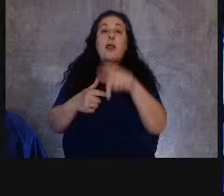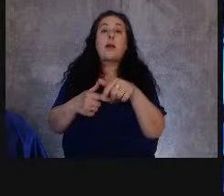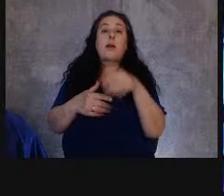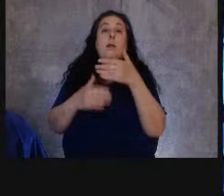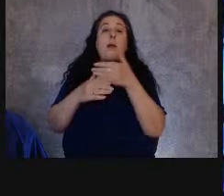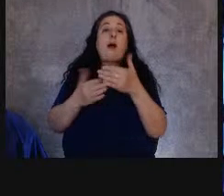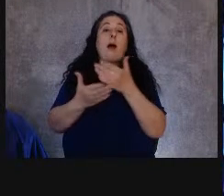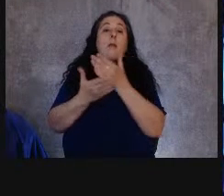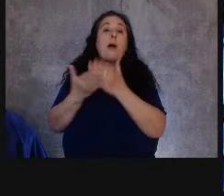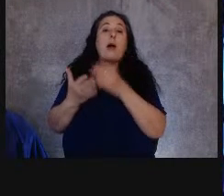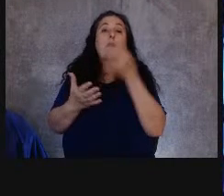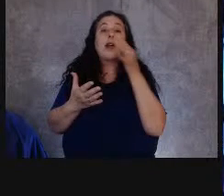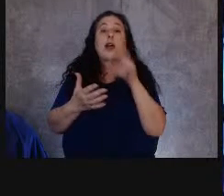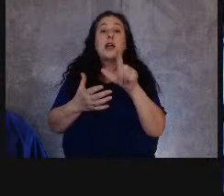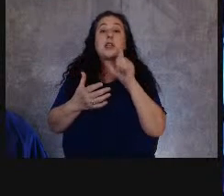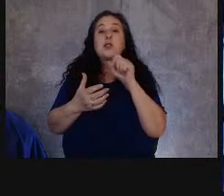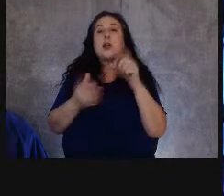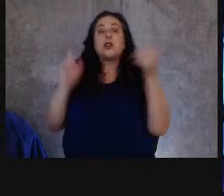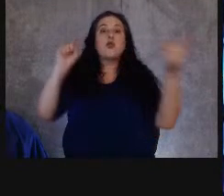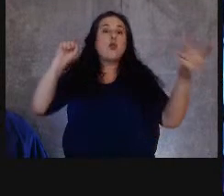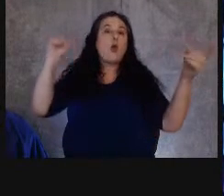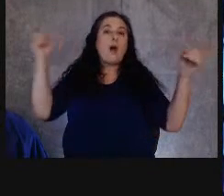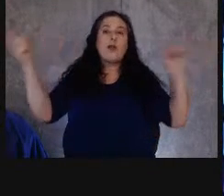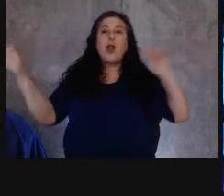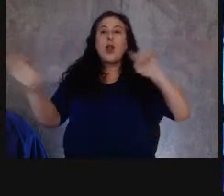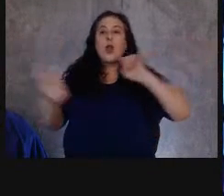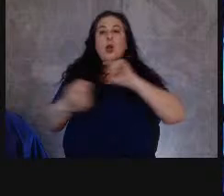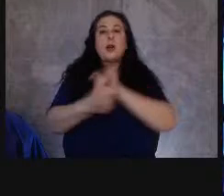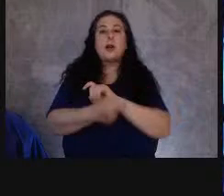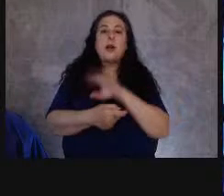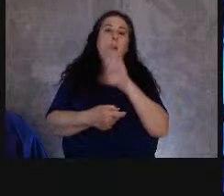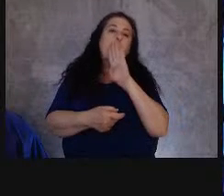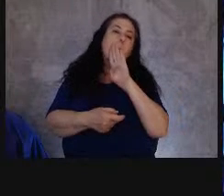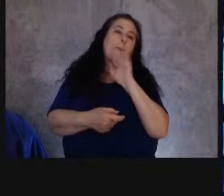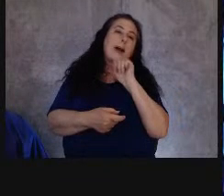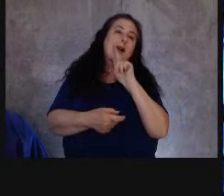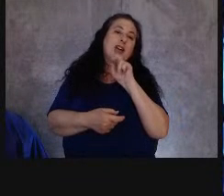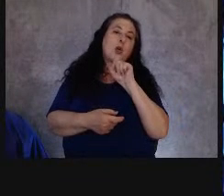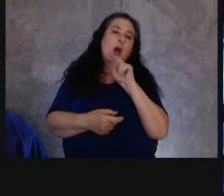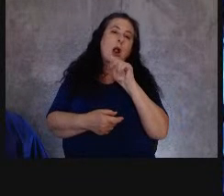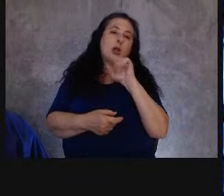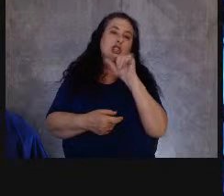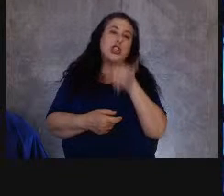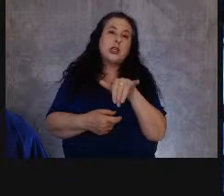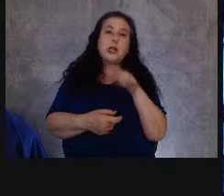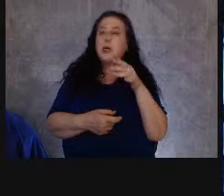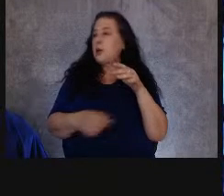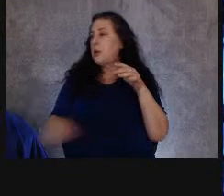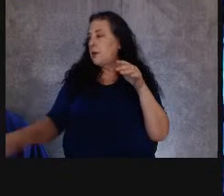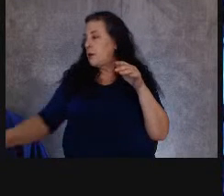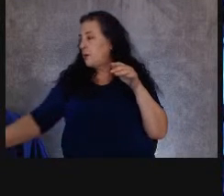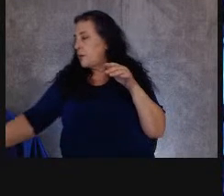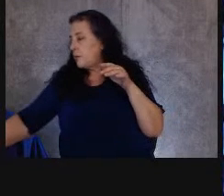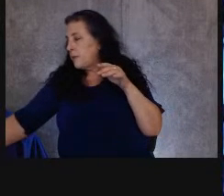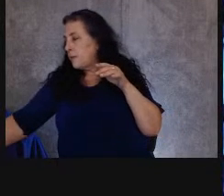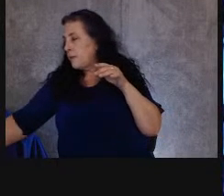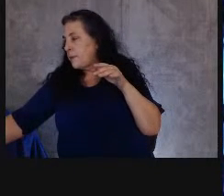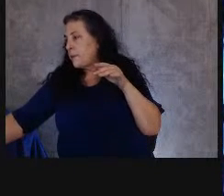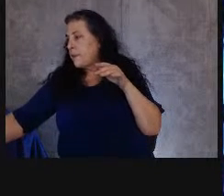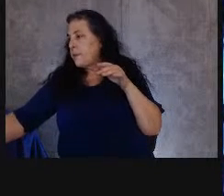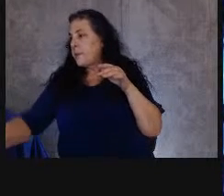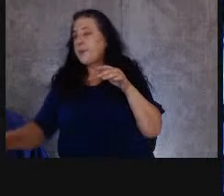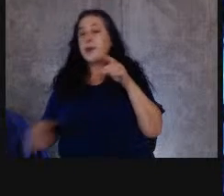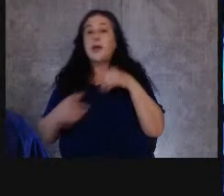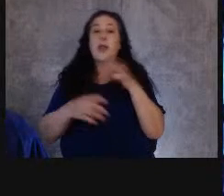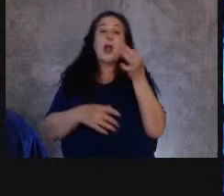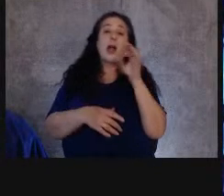19th century. It's this revolution that's brought about by bacteriology, because in the 19th